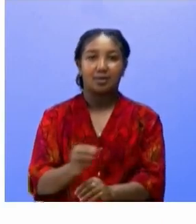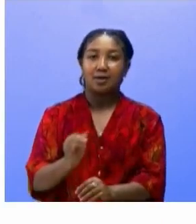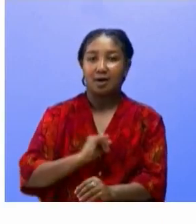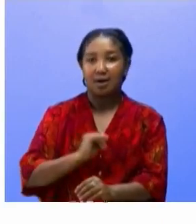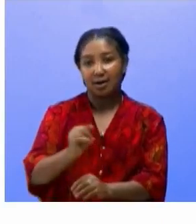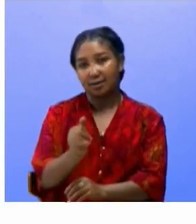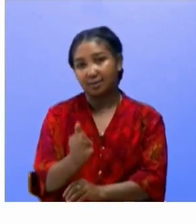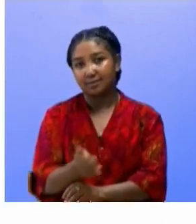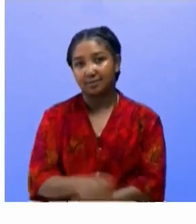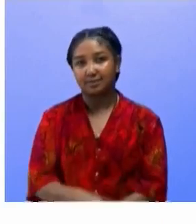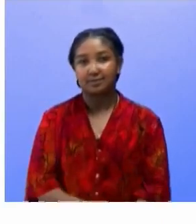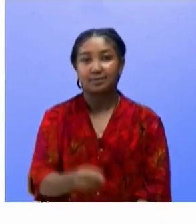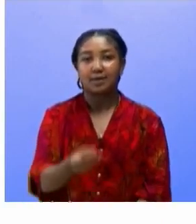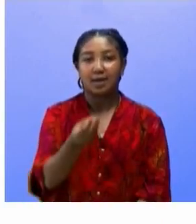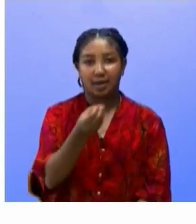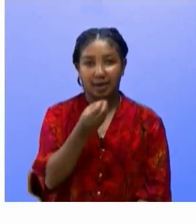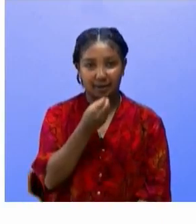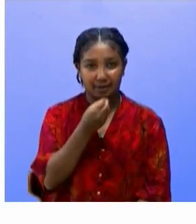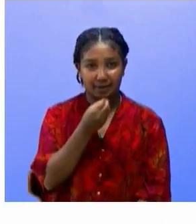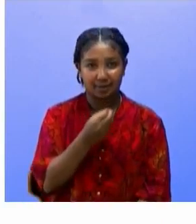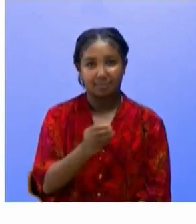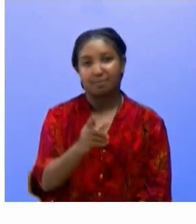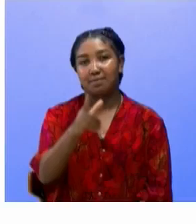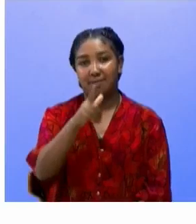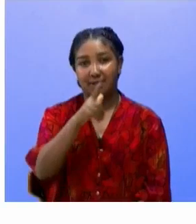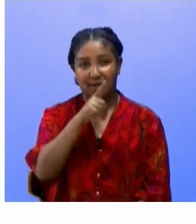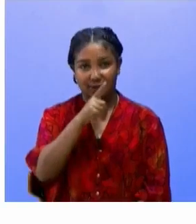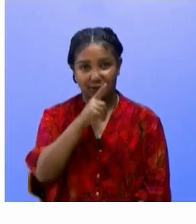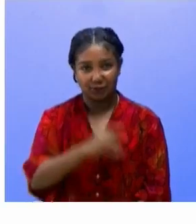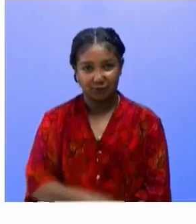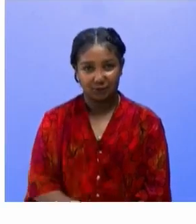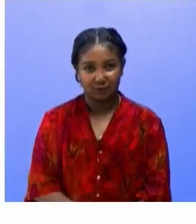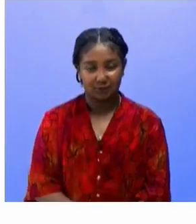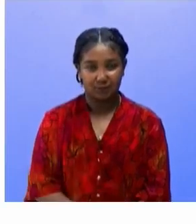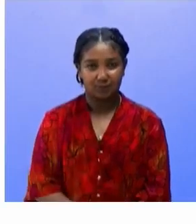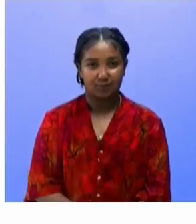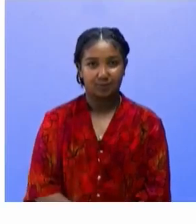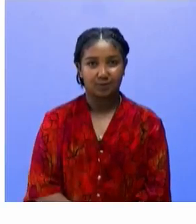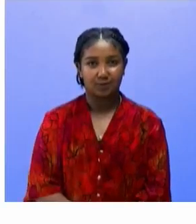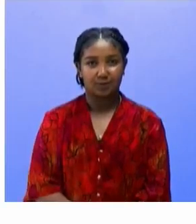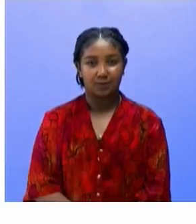I ate my lunch.